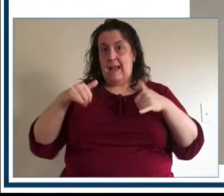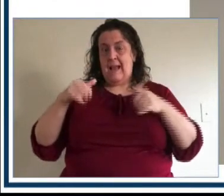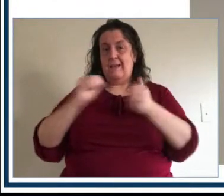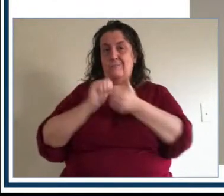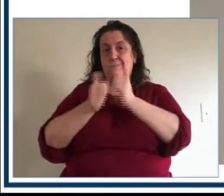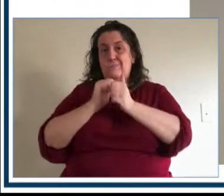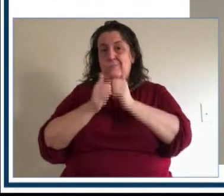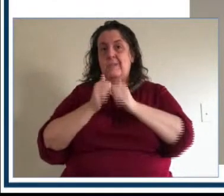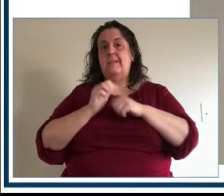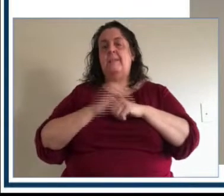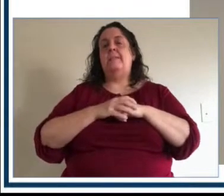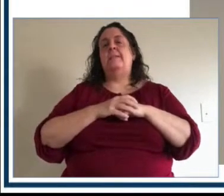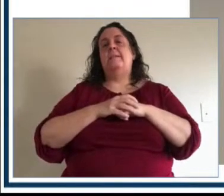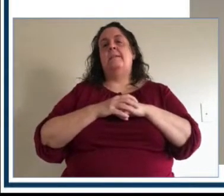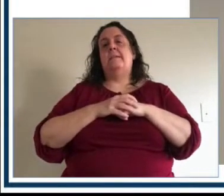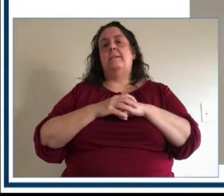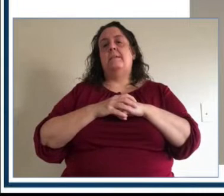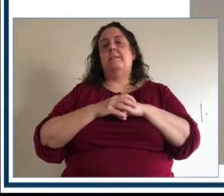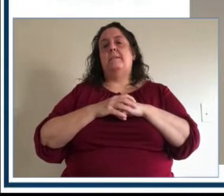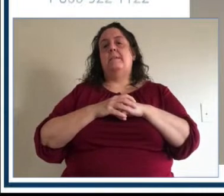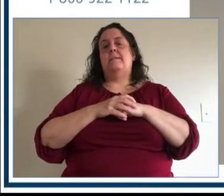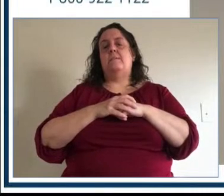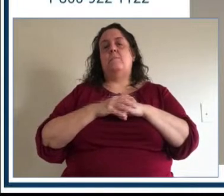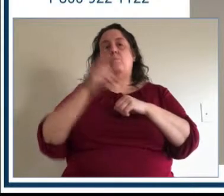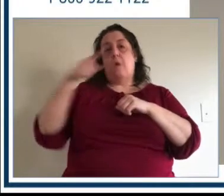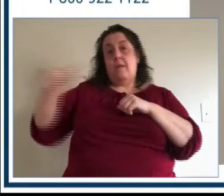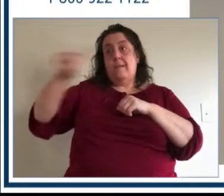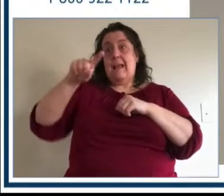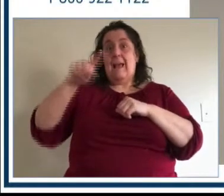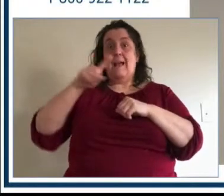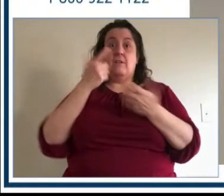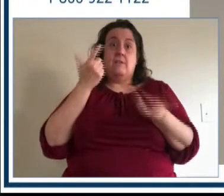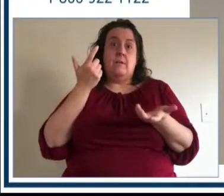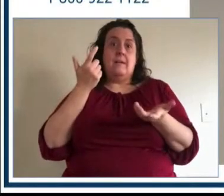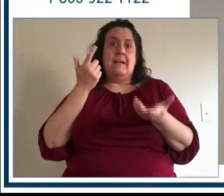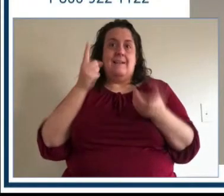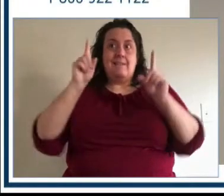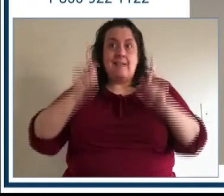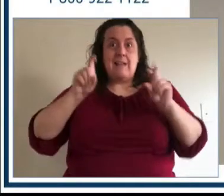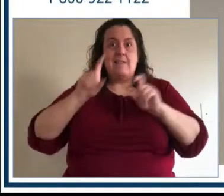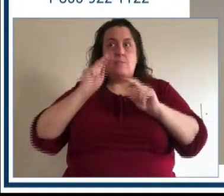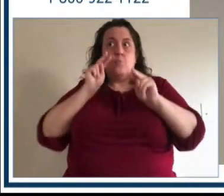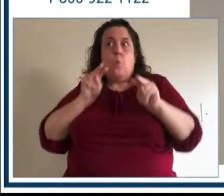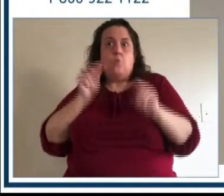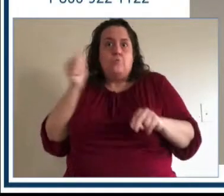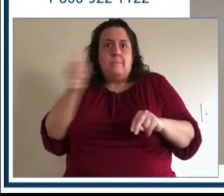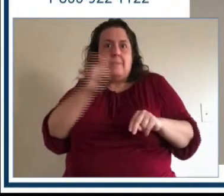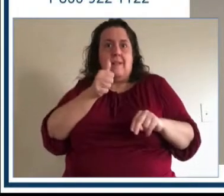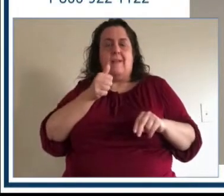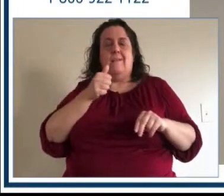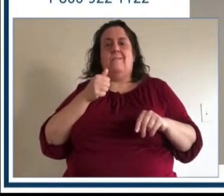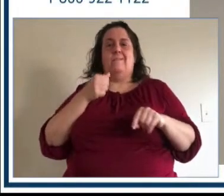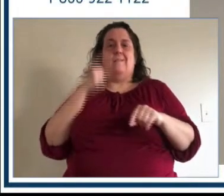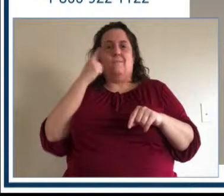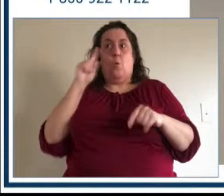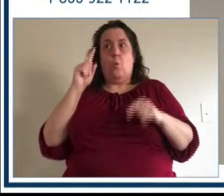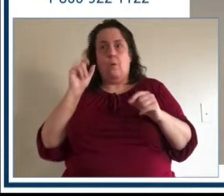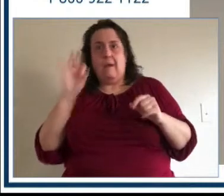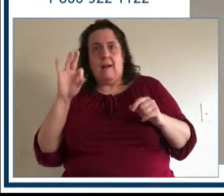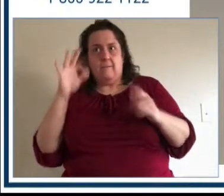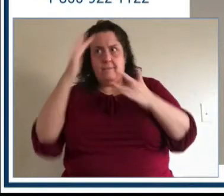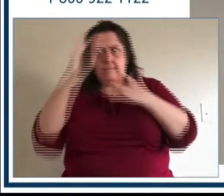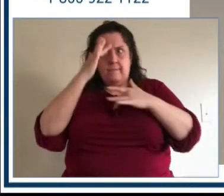need to be getting tested and monitoring themselves for symptoms and appropriate testing as guided by local public